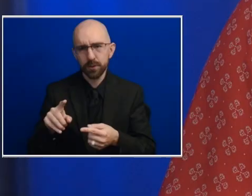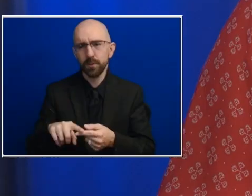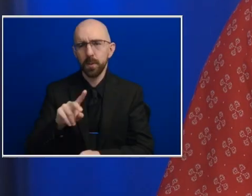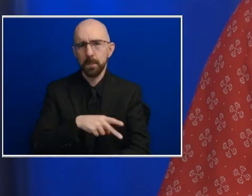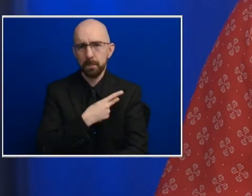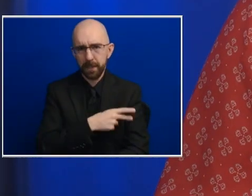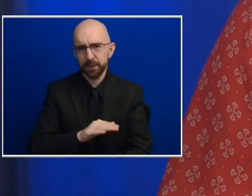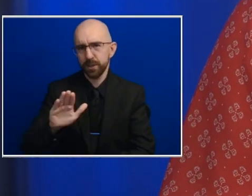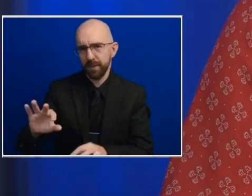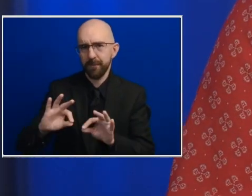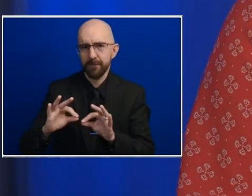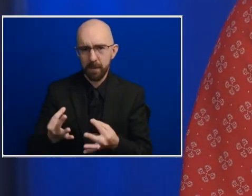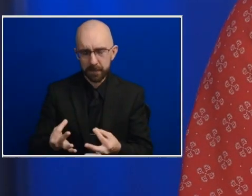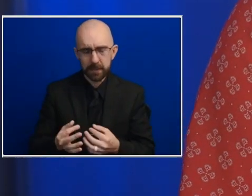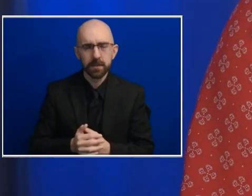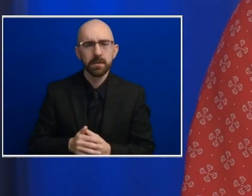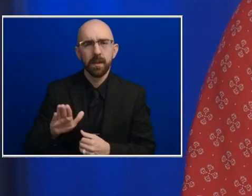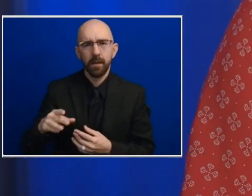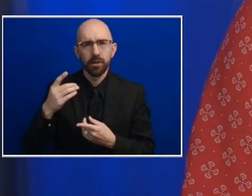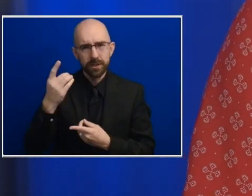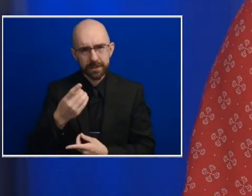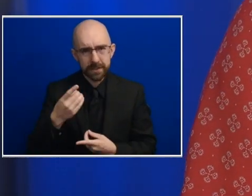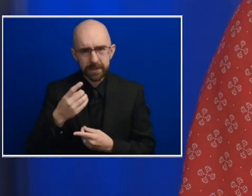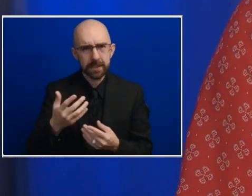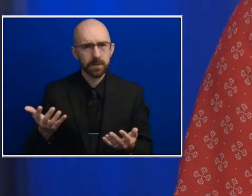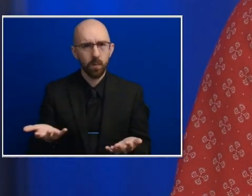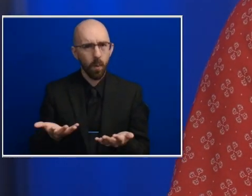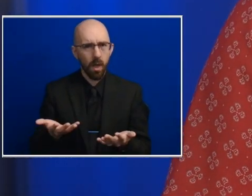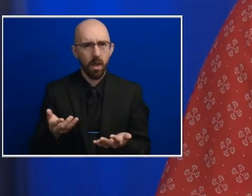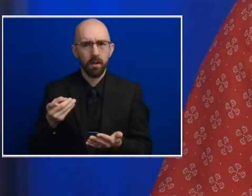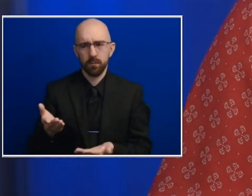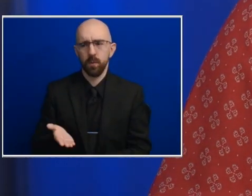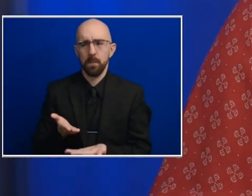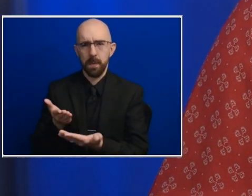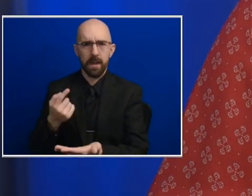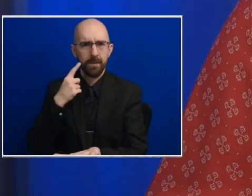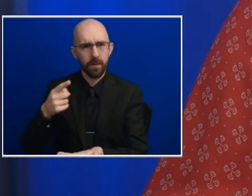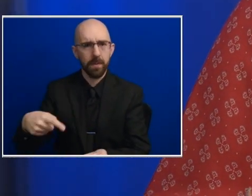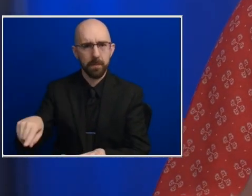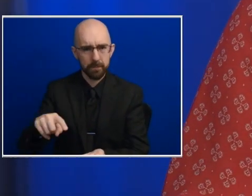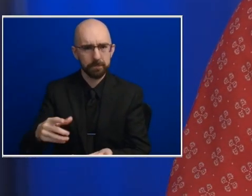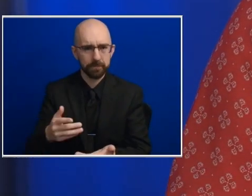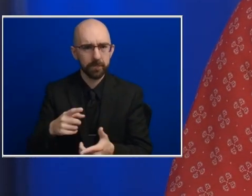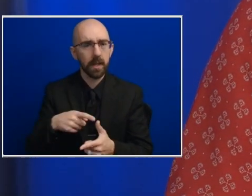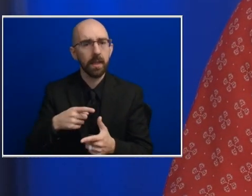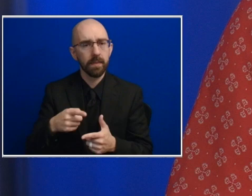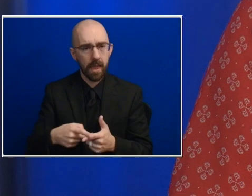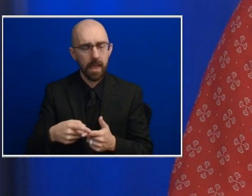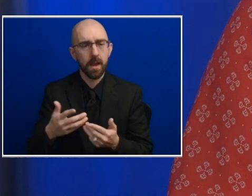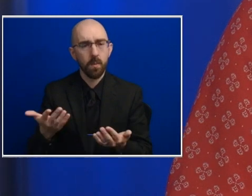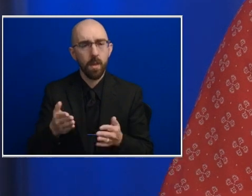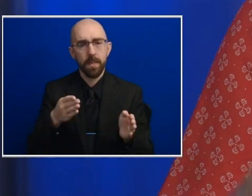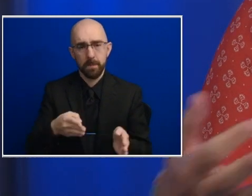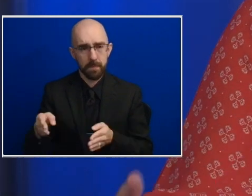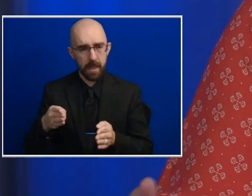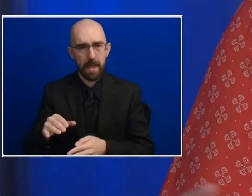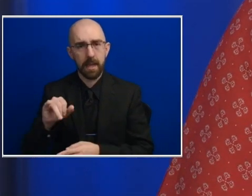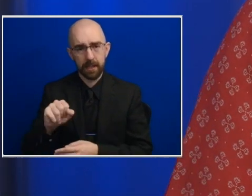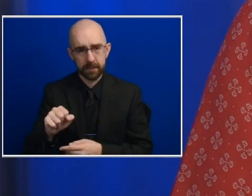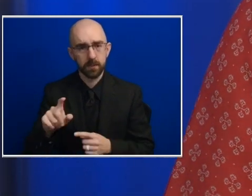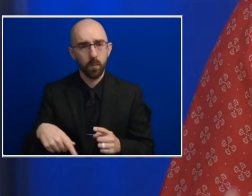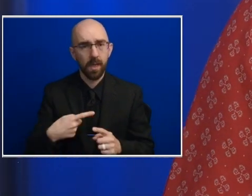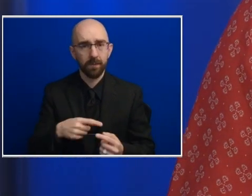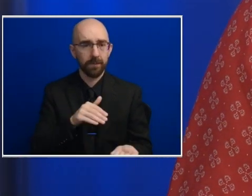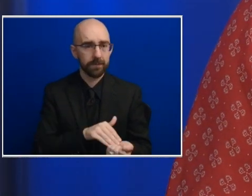families of their disease and what is being recommended for them, and then what the plan is. And then when the physician